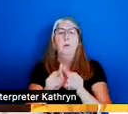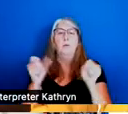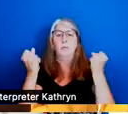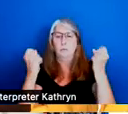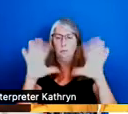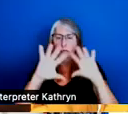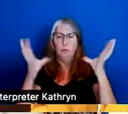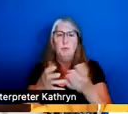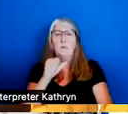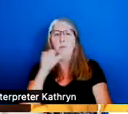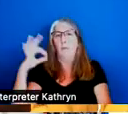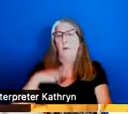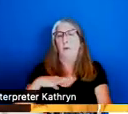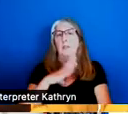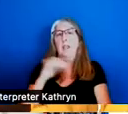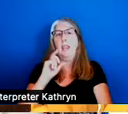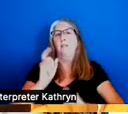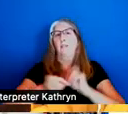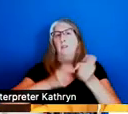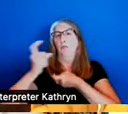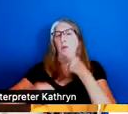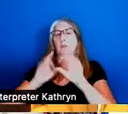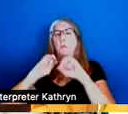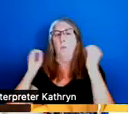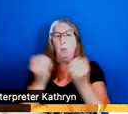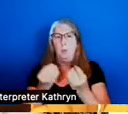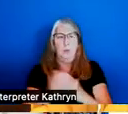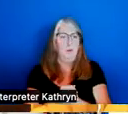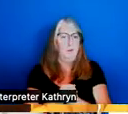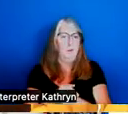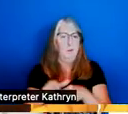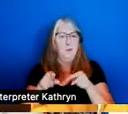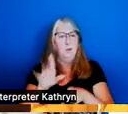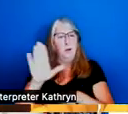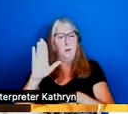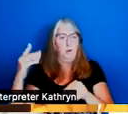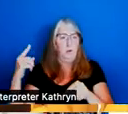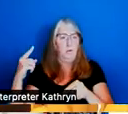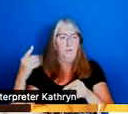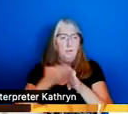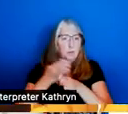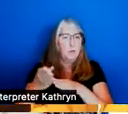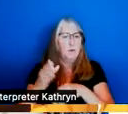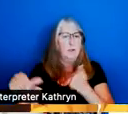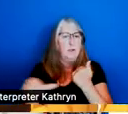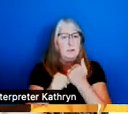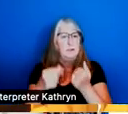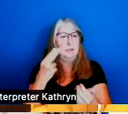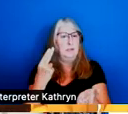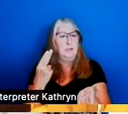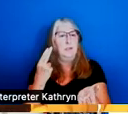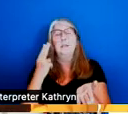nonprofit and philanthropic organizations. Throughout her career, Assistant Secretary Contreras has